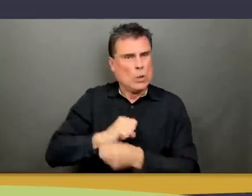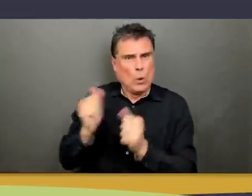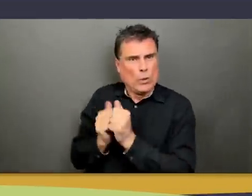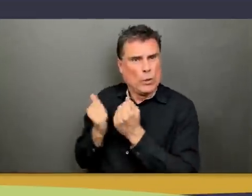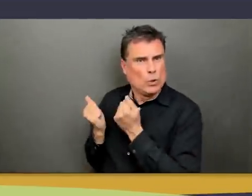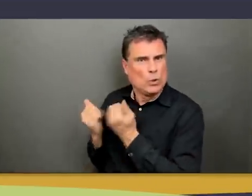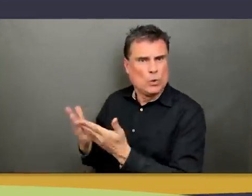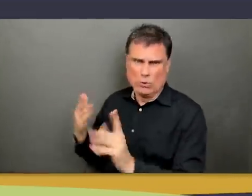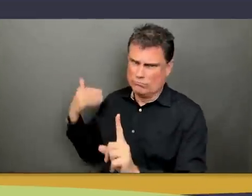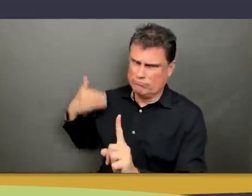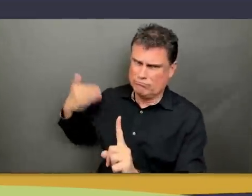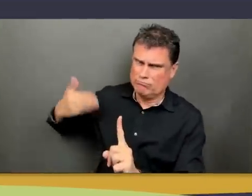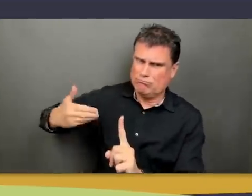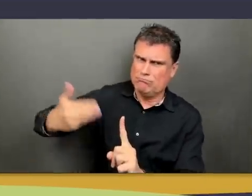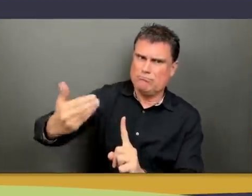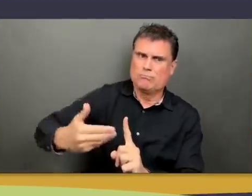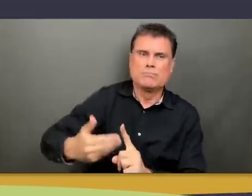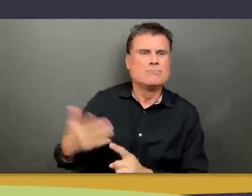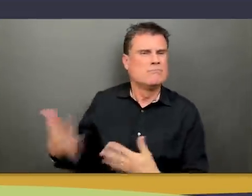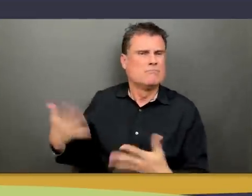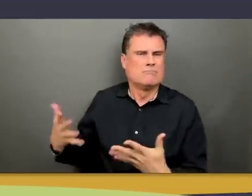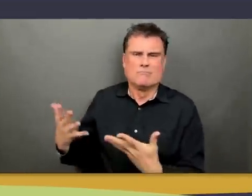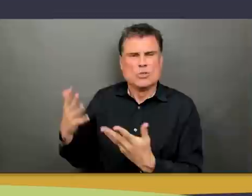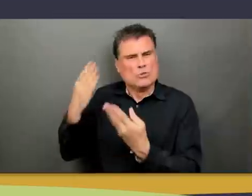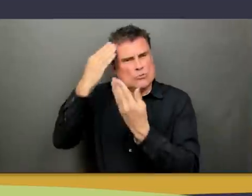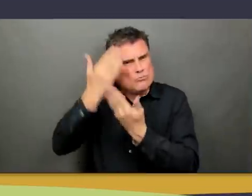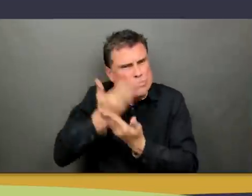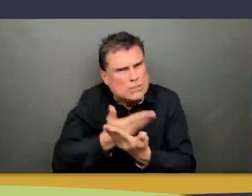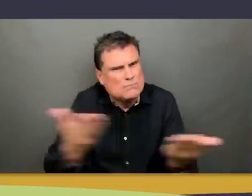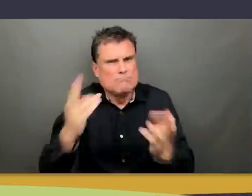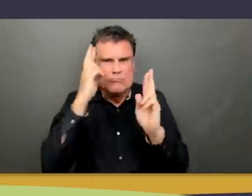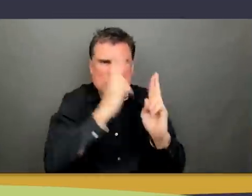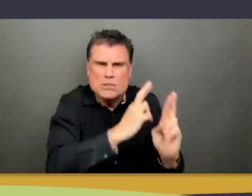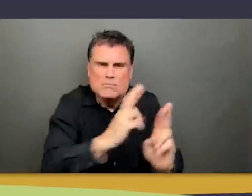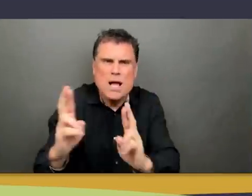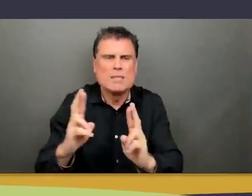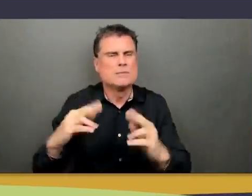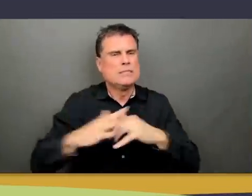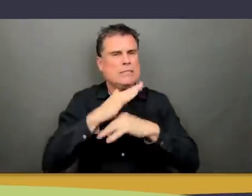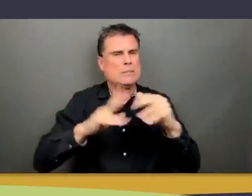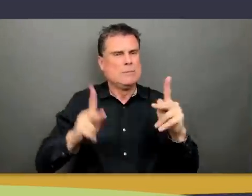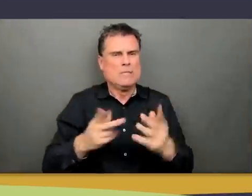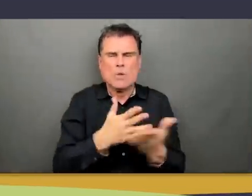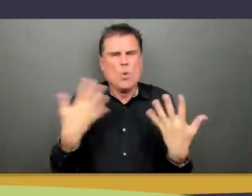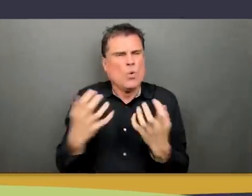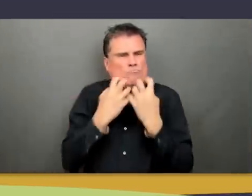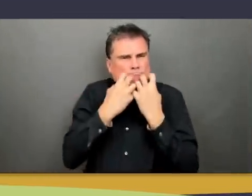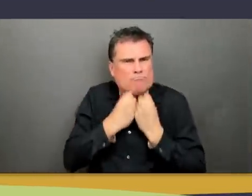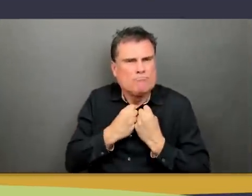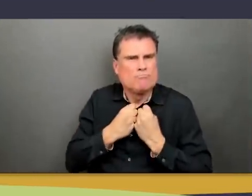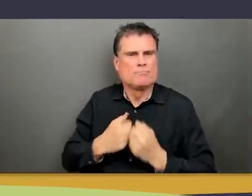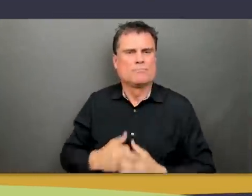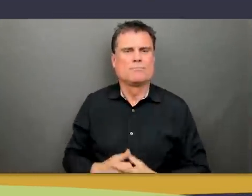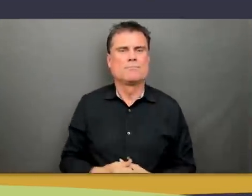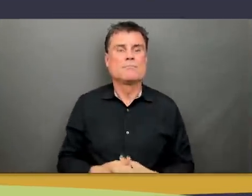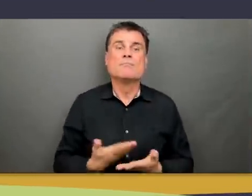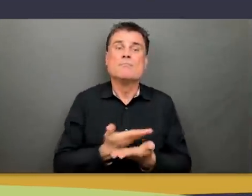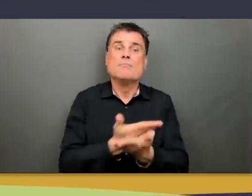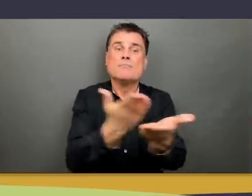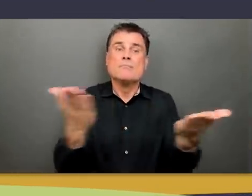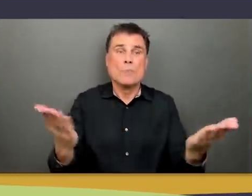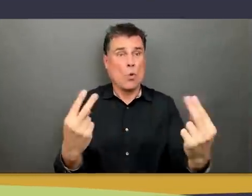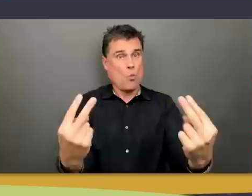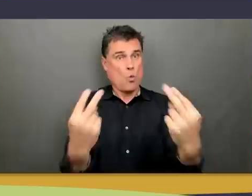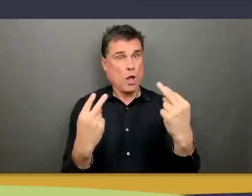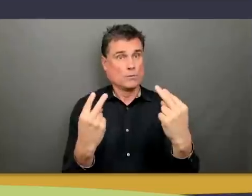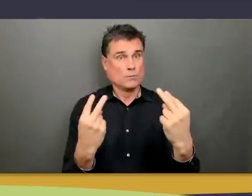you for being here because to me it proves that you're here because you're here for yourself and you're here to support the people that are